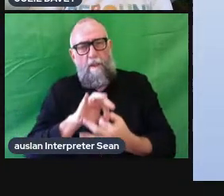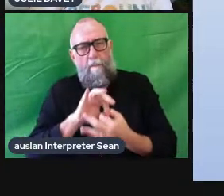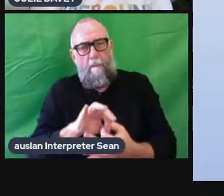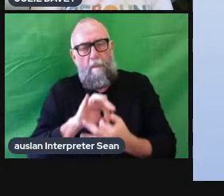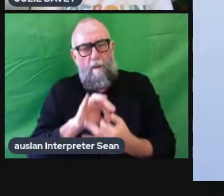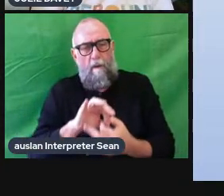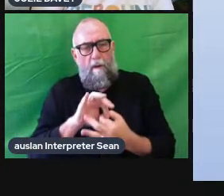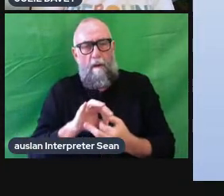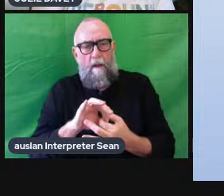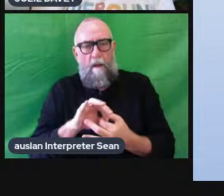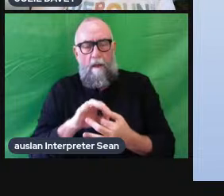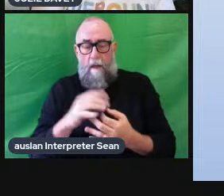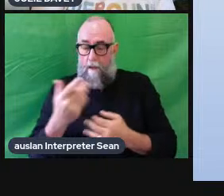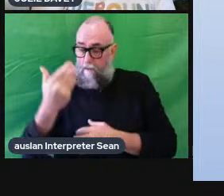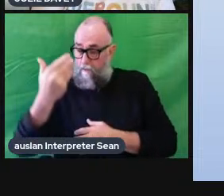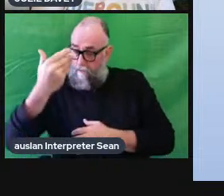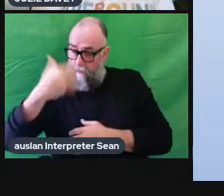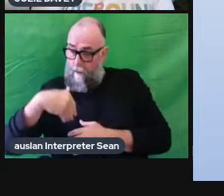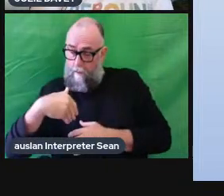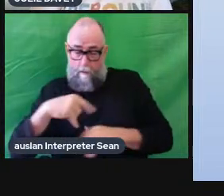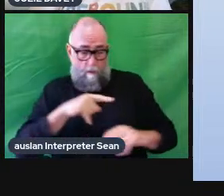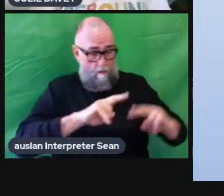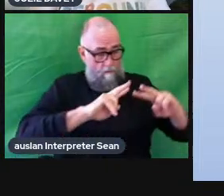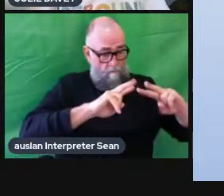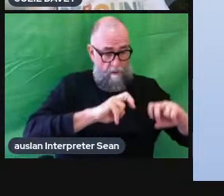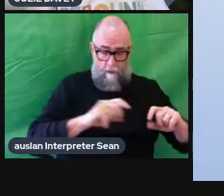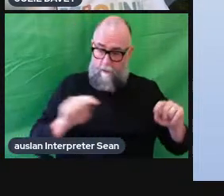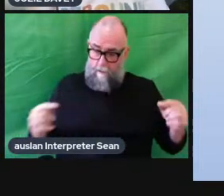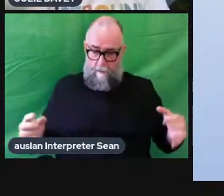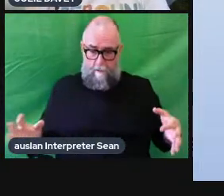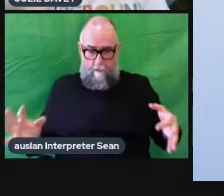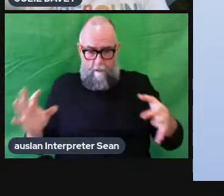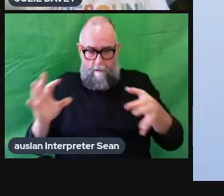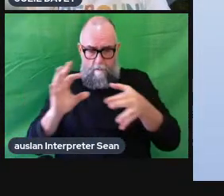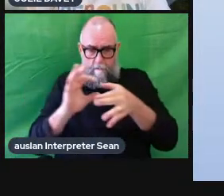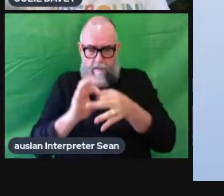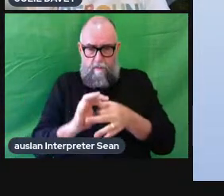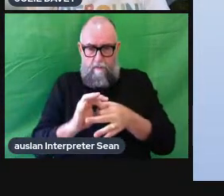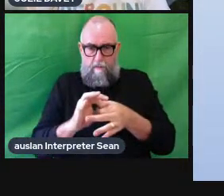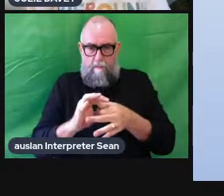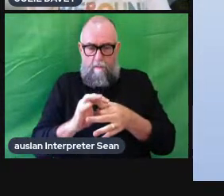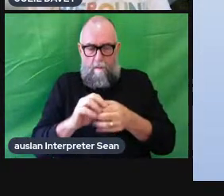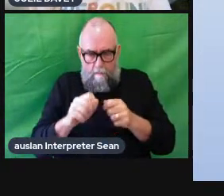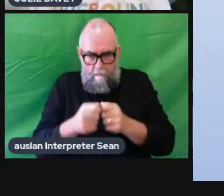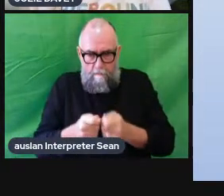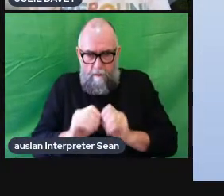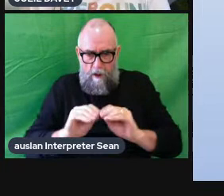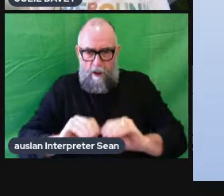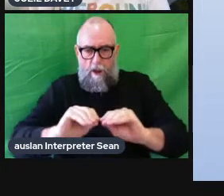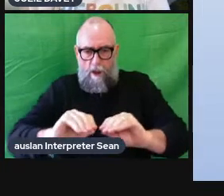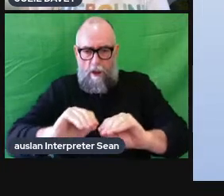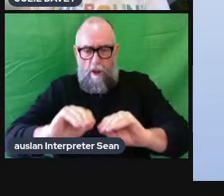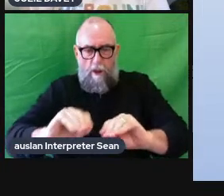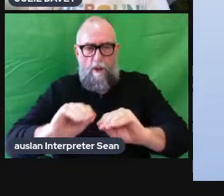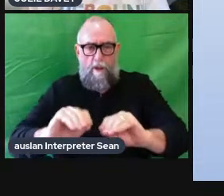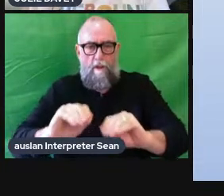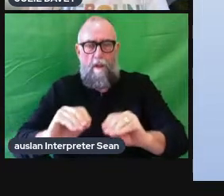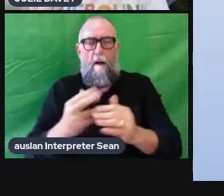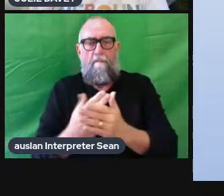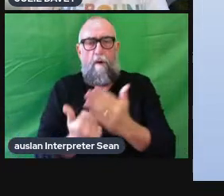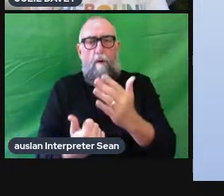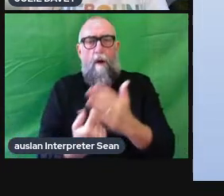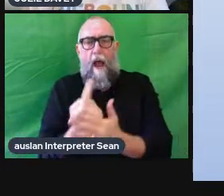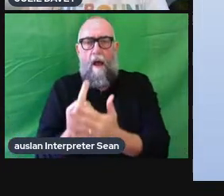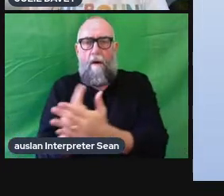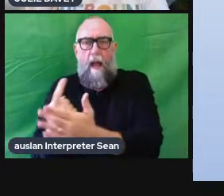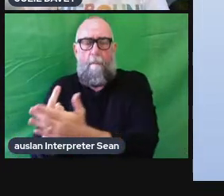survivors of stroke and researchers are essential for achieving fit-for-purpose outcomes. Research that doesn't work